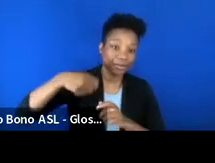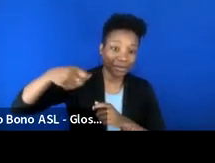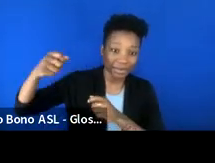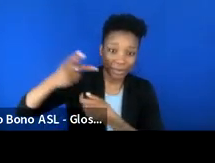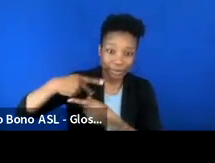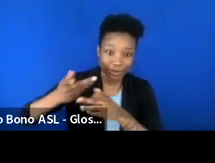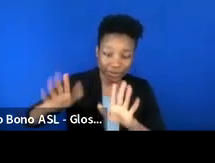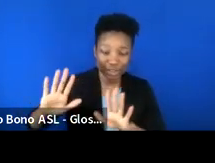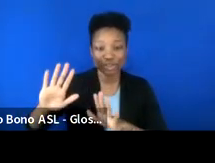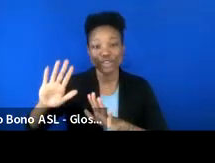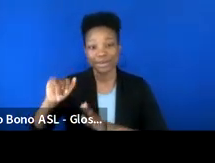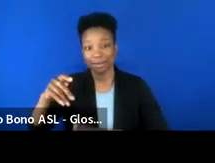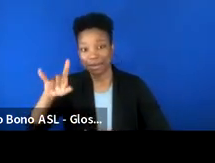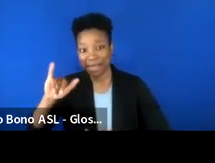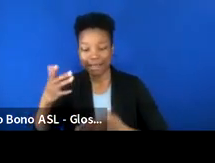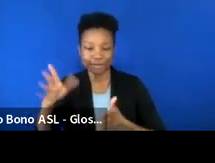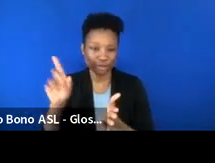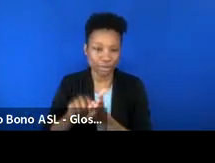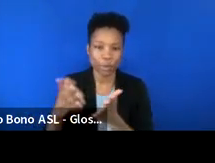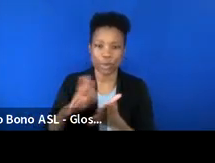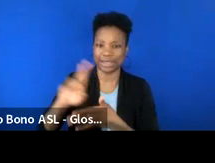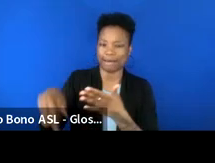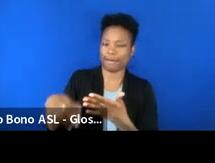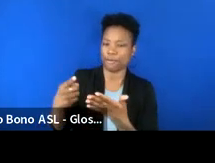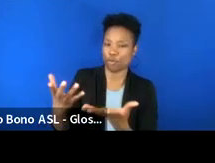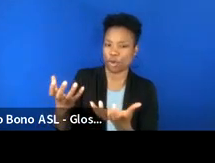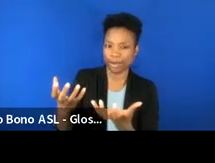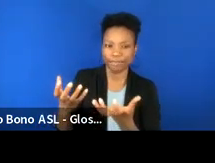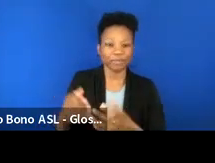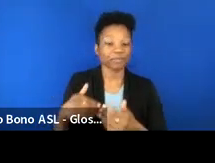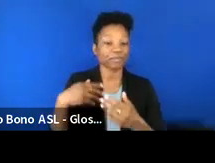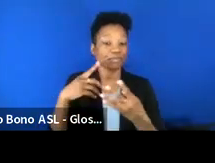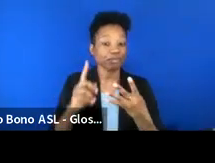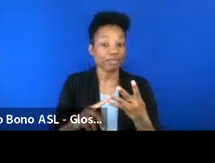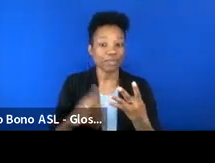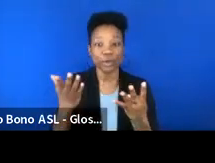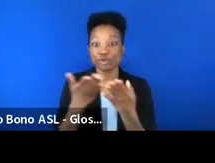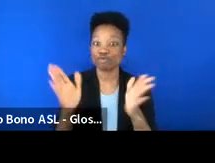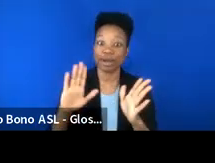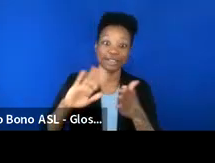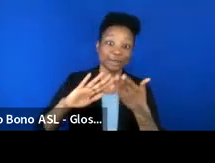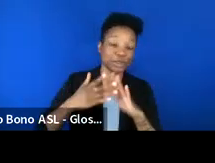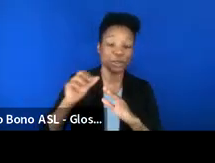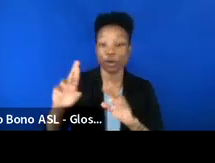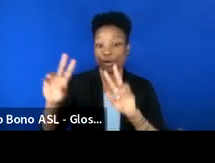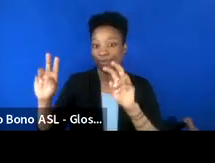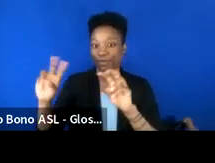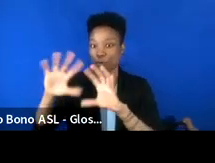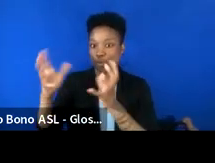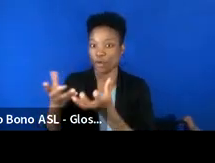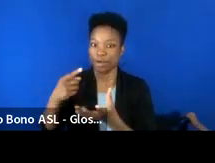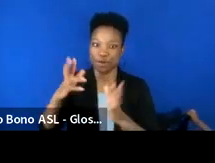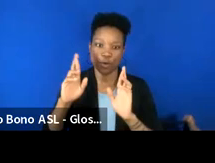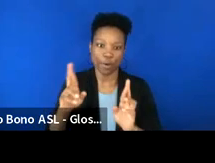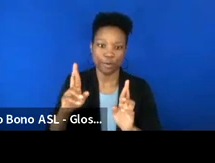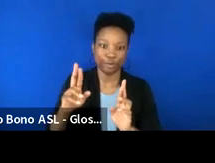of? Four, what's the broadest community or world, in quotations, that you hope to serve? Now